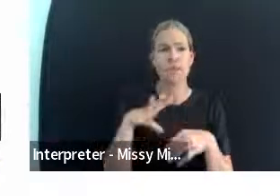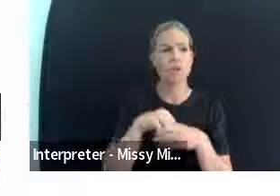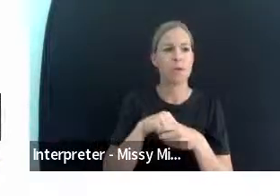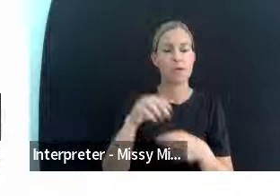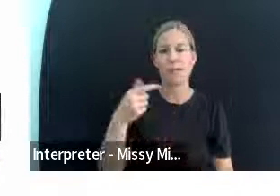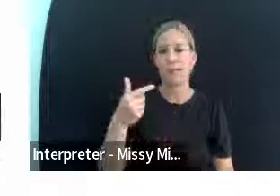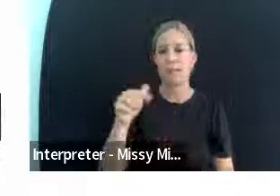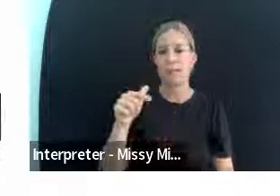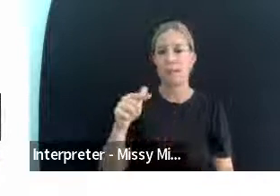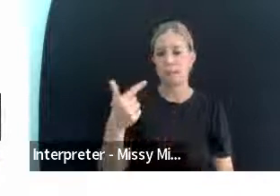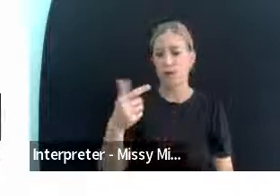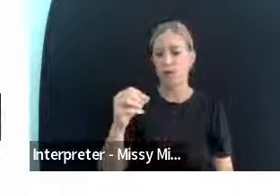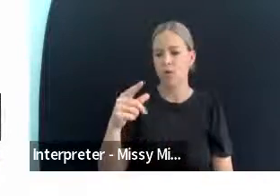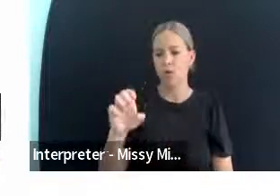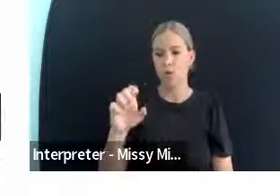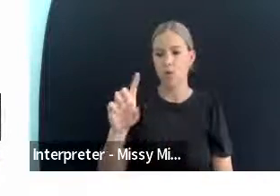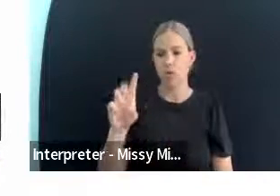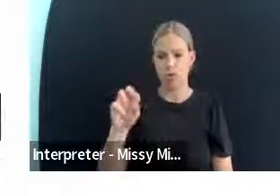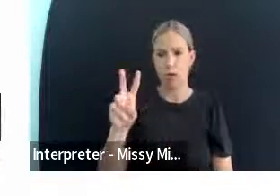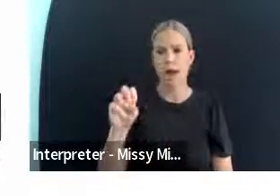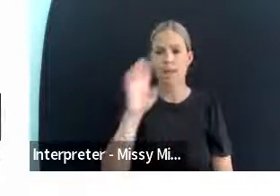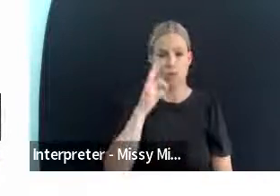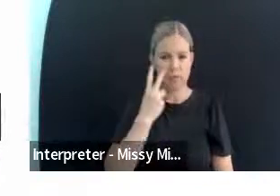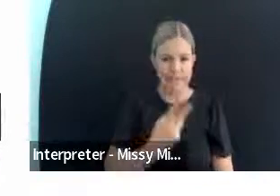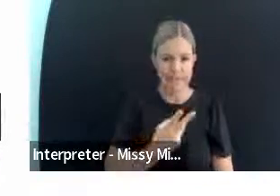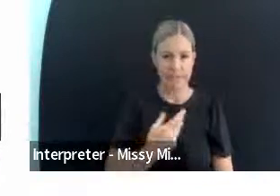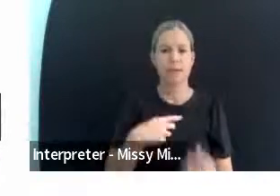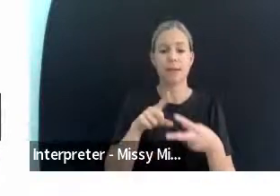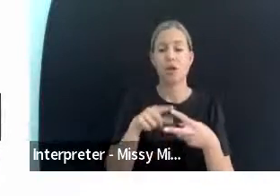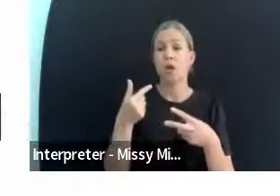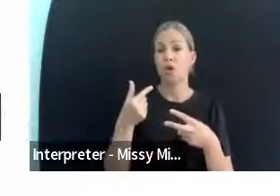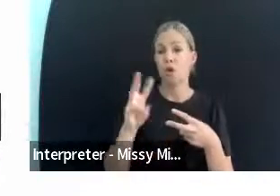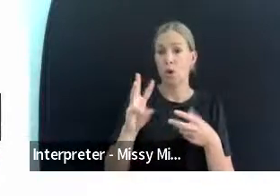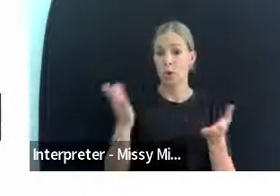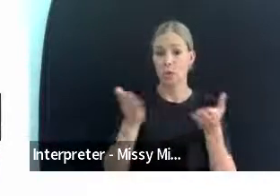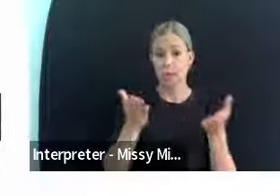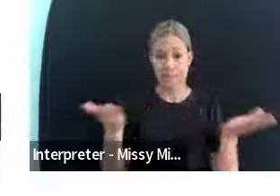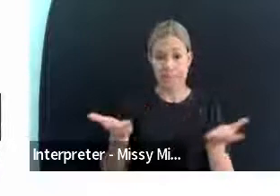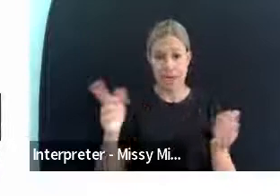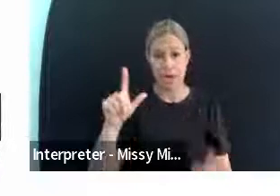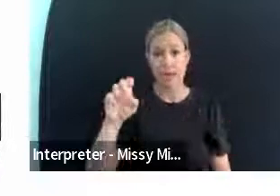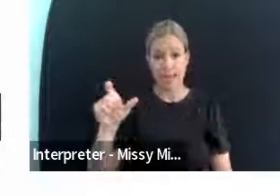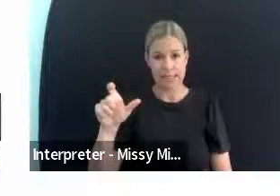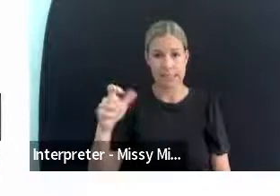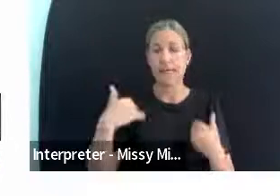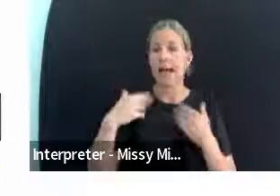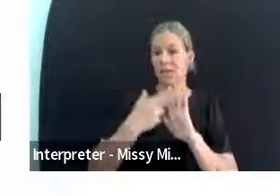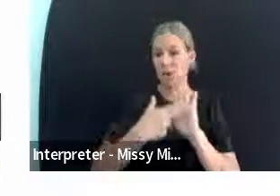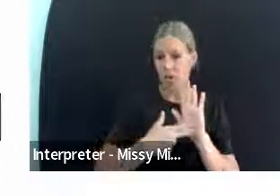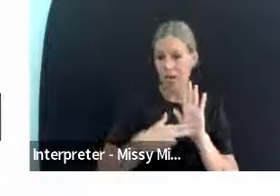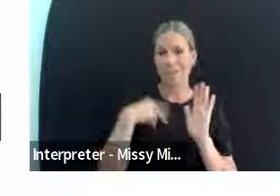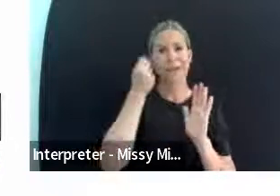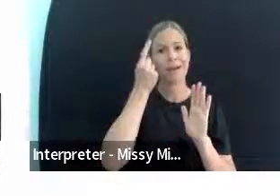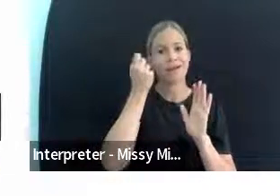for each of these two programs. So Goodwill Services here in Lexington has that contract, but they serve all